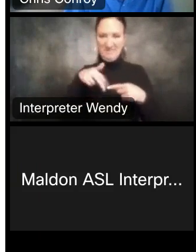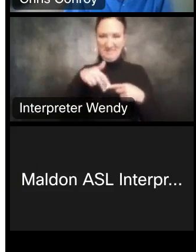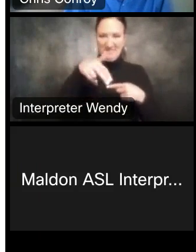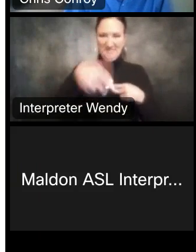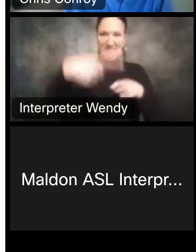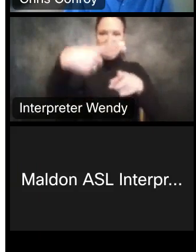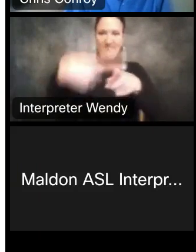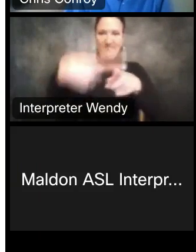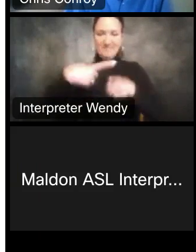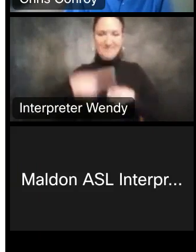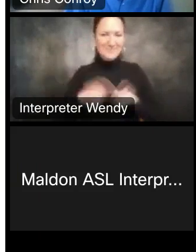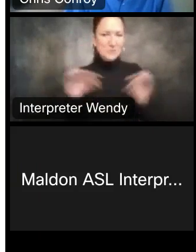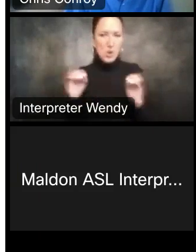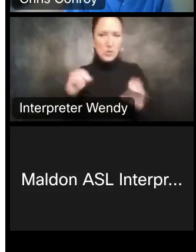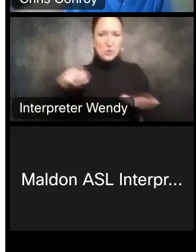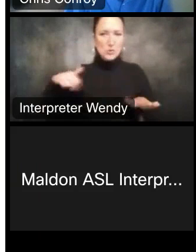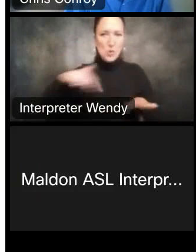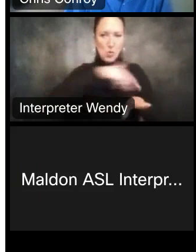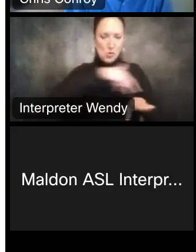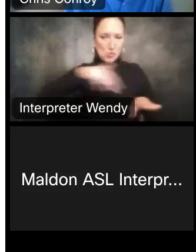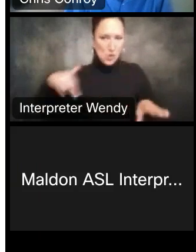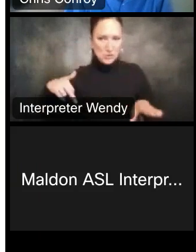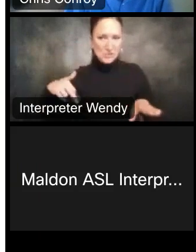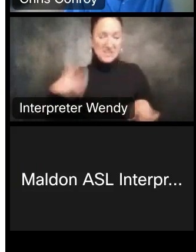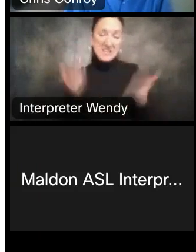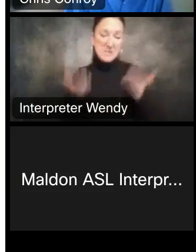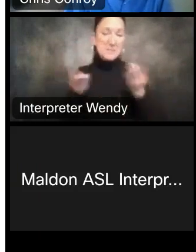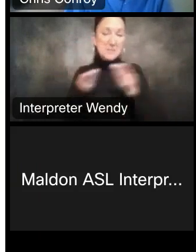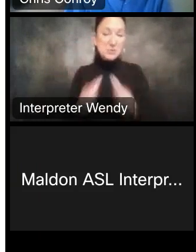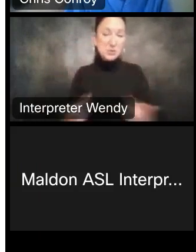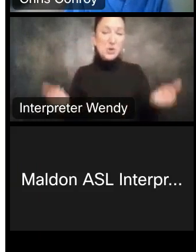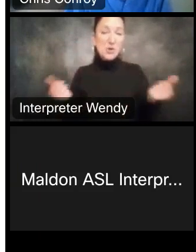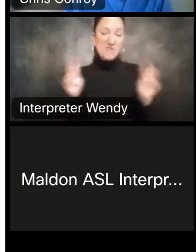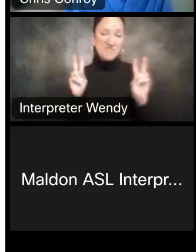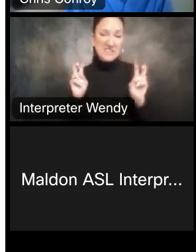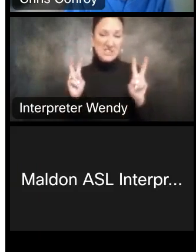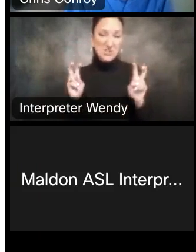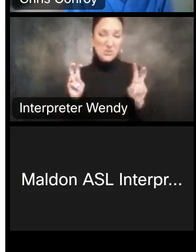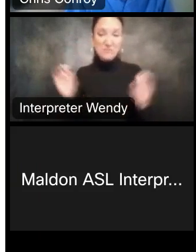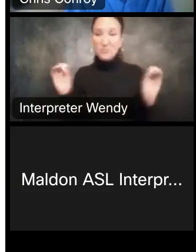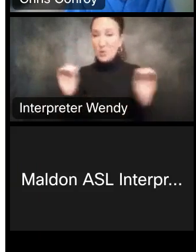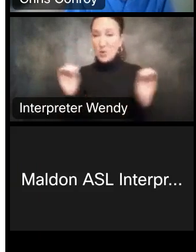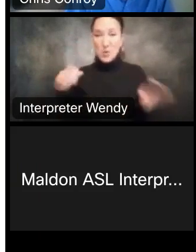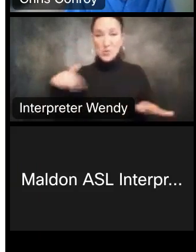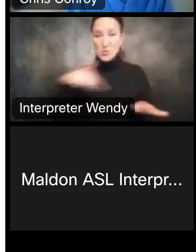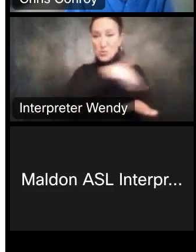no crossings. So this would try and resolve some of that issue. Next slide.